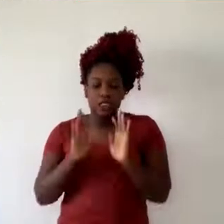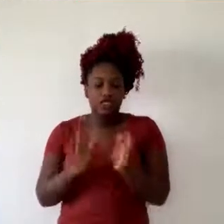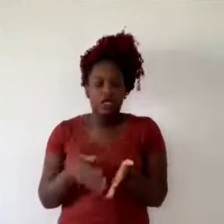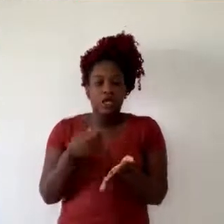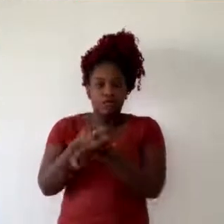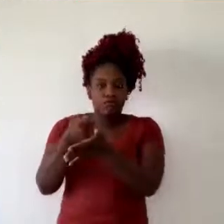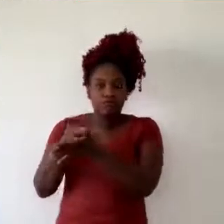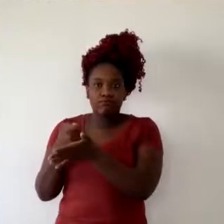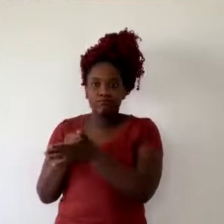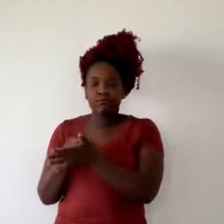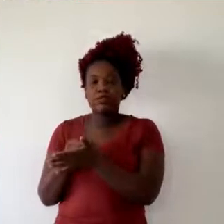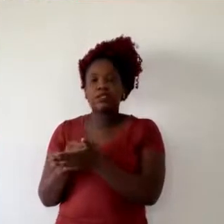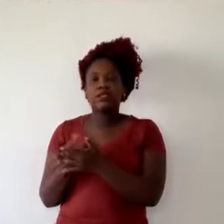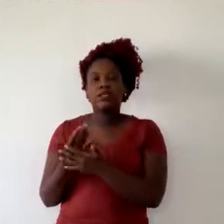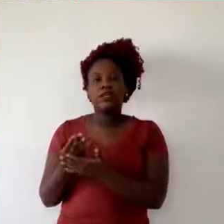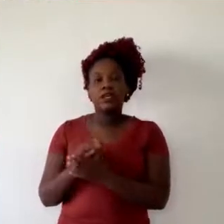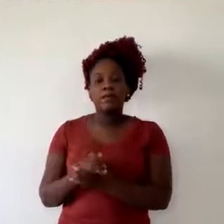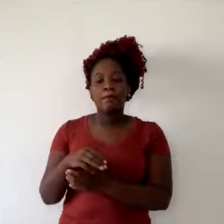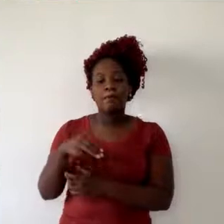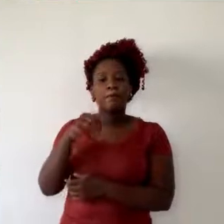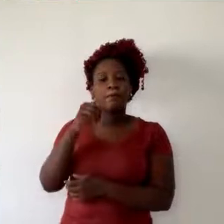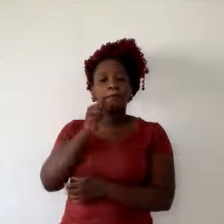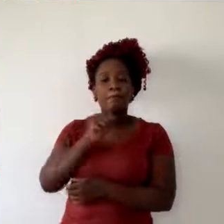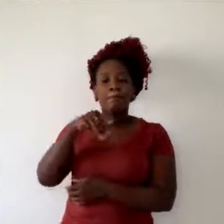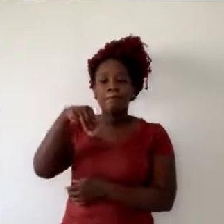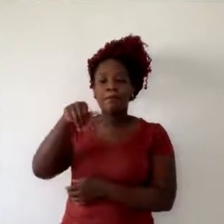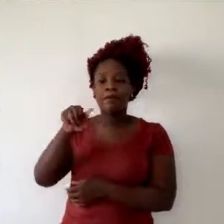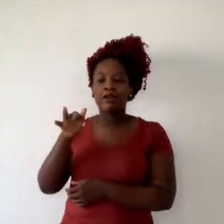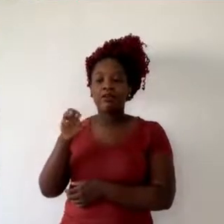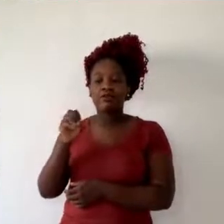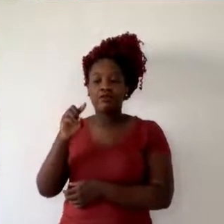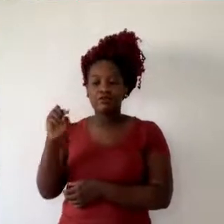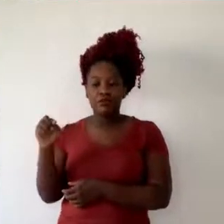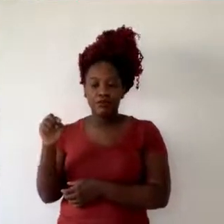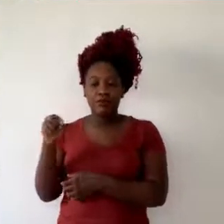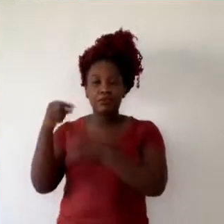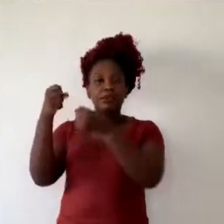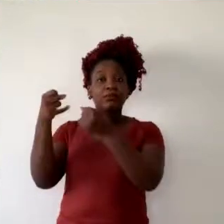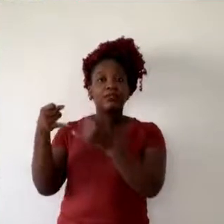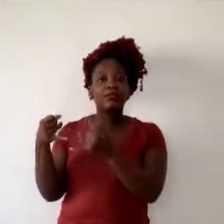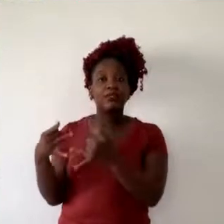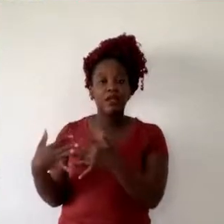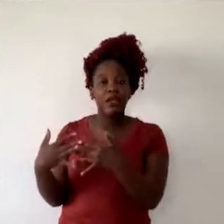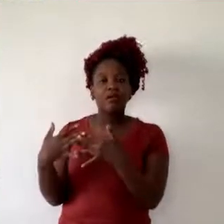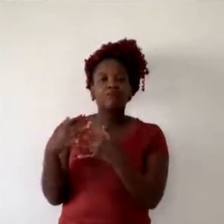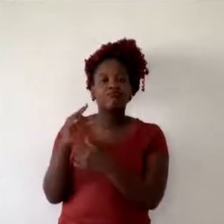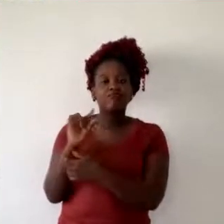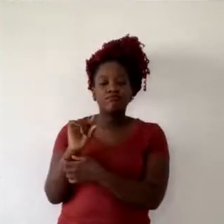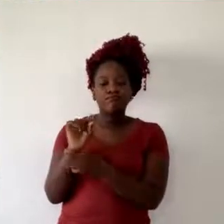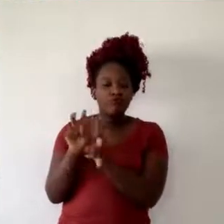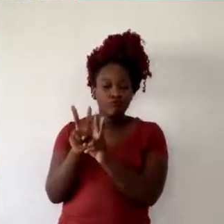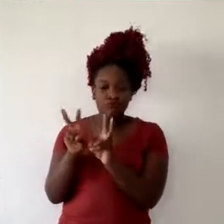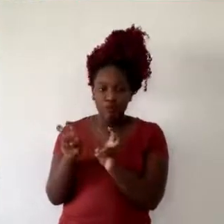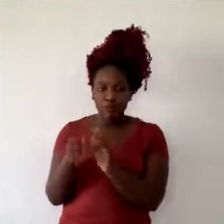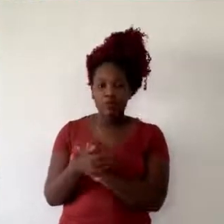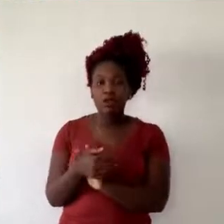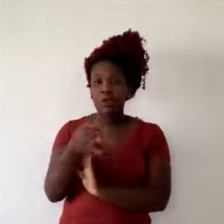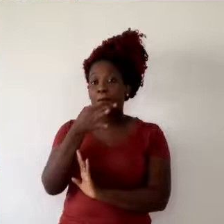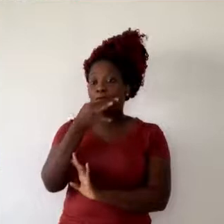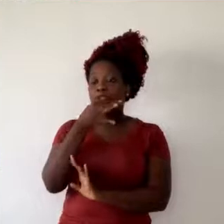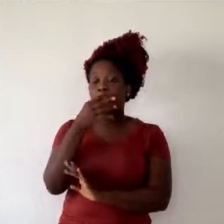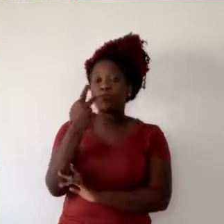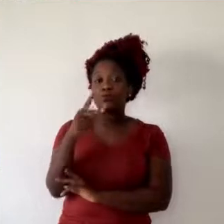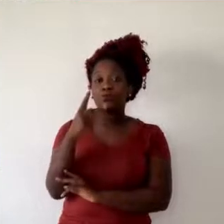born. And Mafu, I would like you to comment a bit about that with us. How do